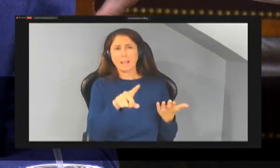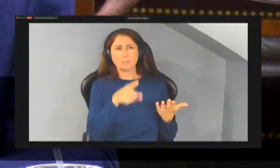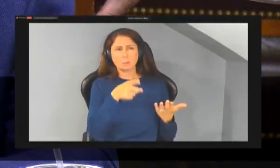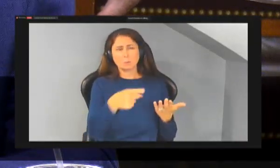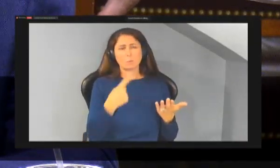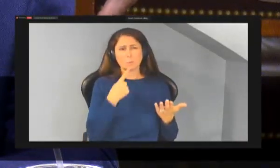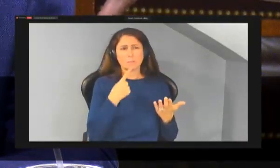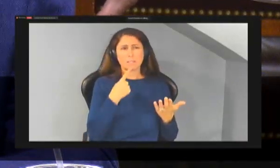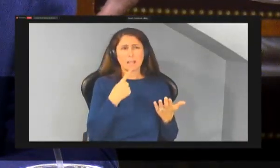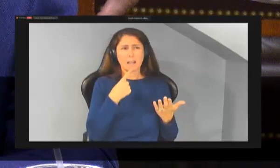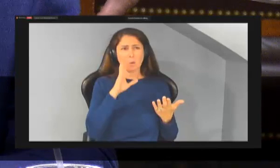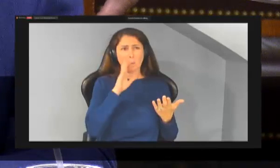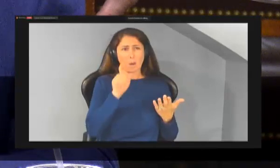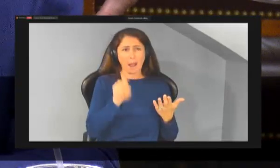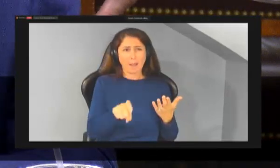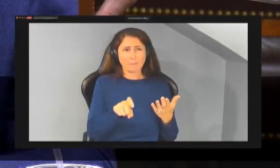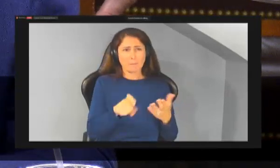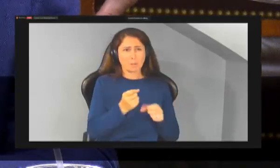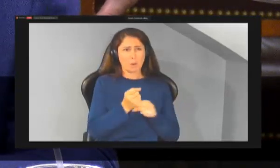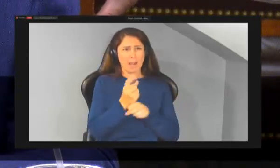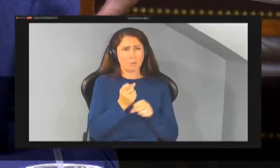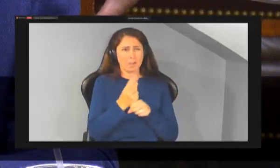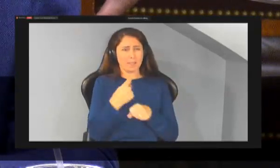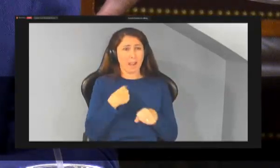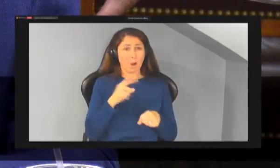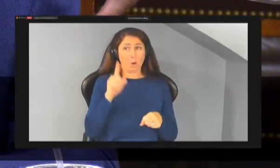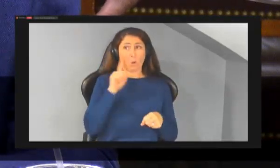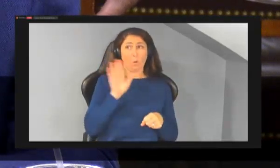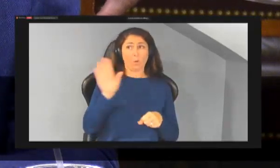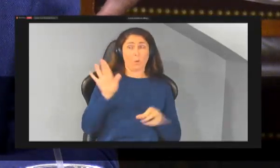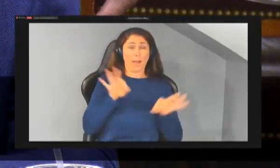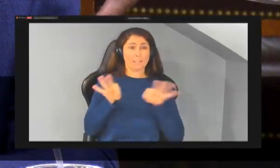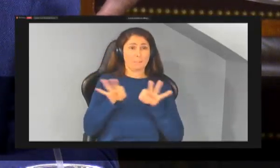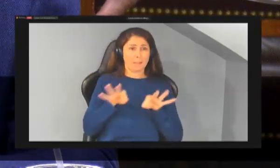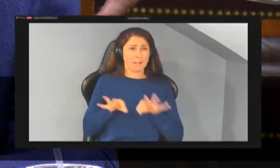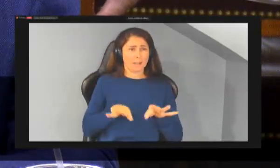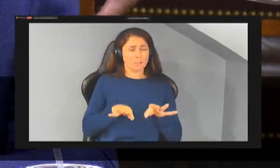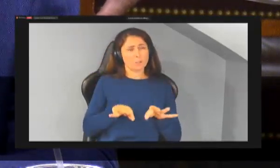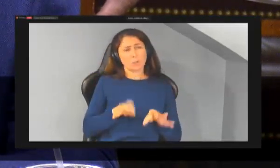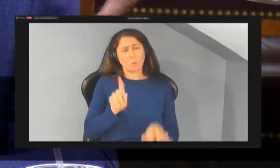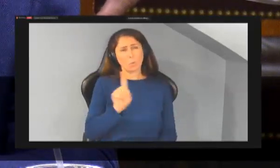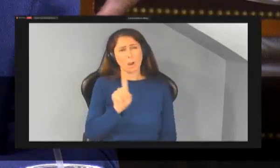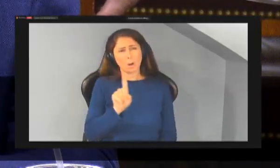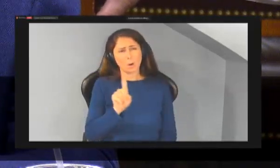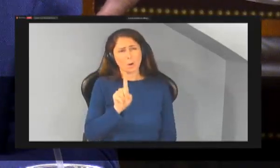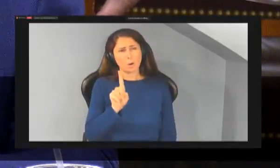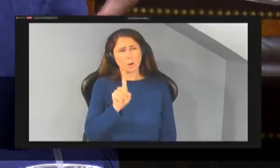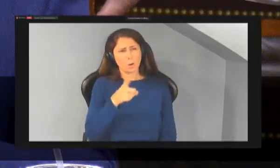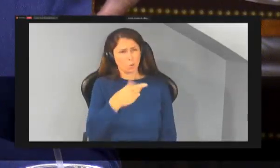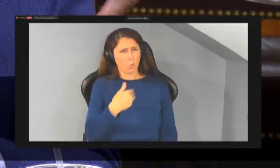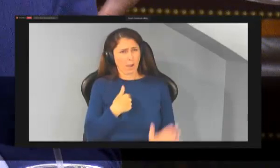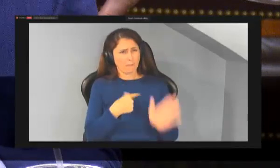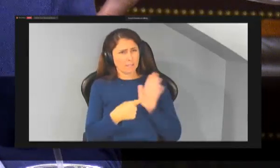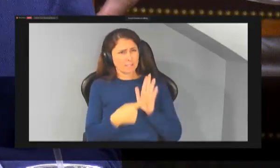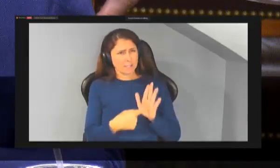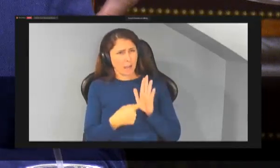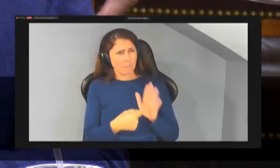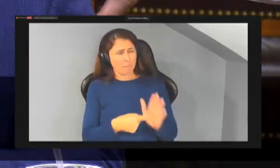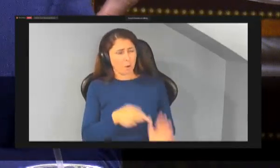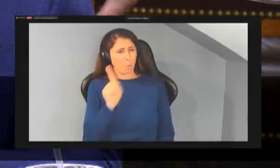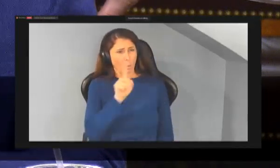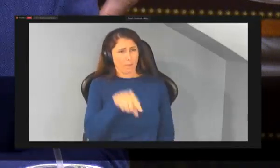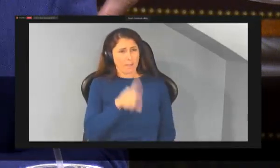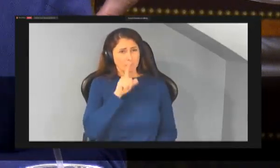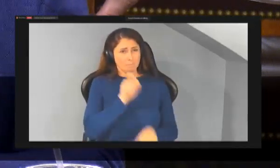it would have to be done annually, and I heard the explanation. Right. Where do you have an example where this has been done, where